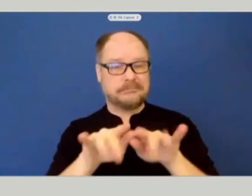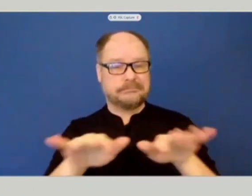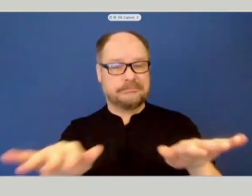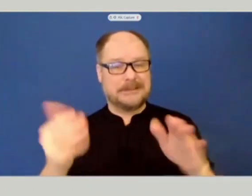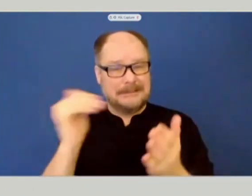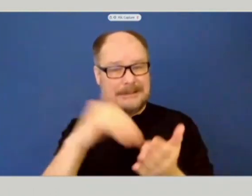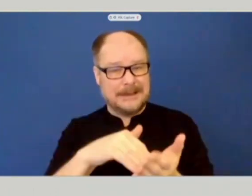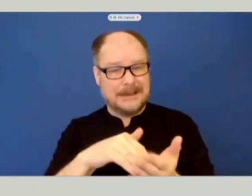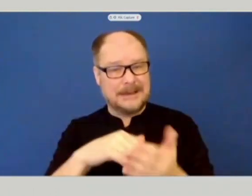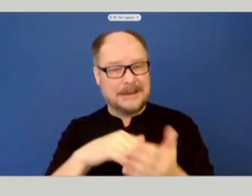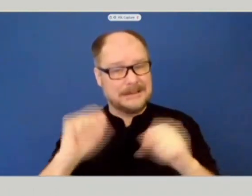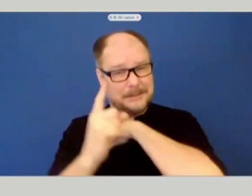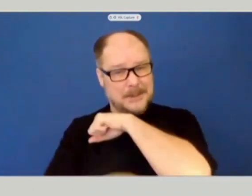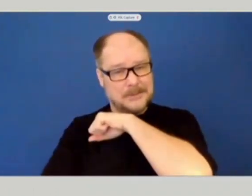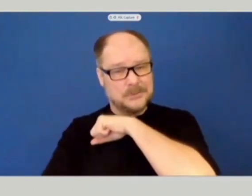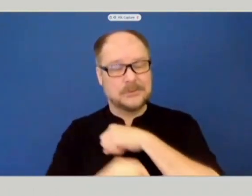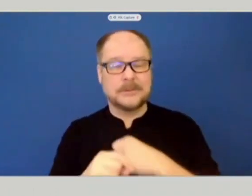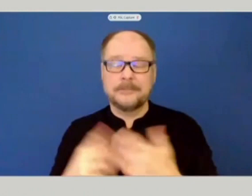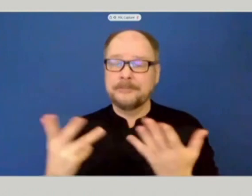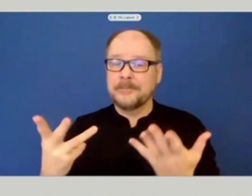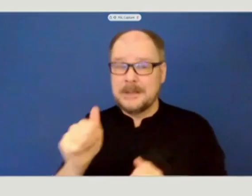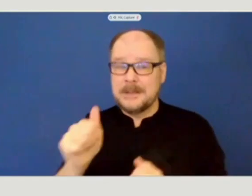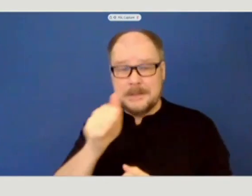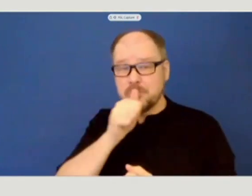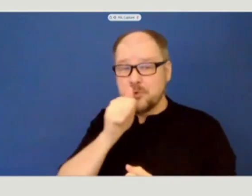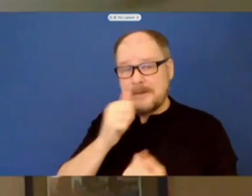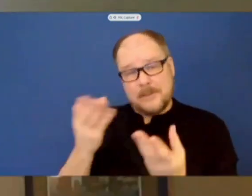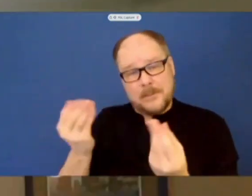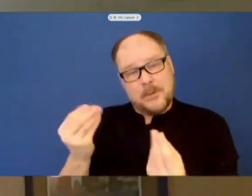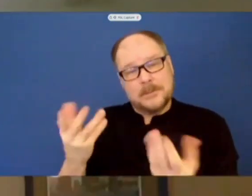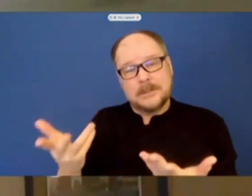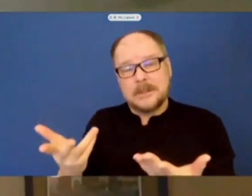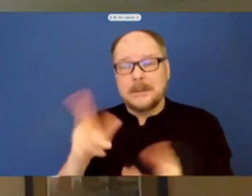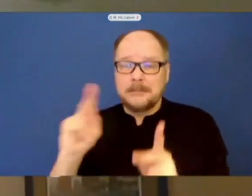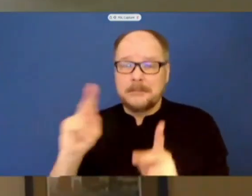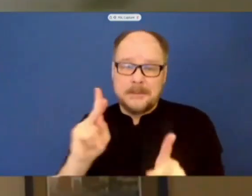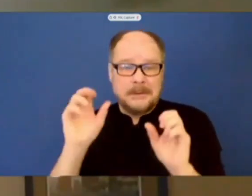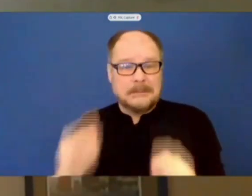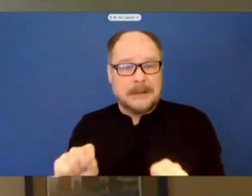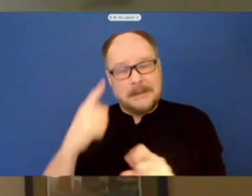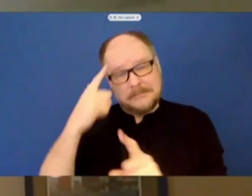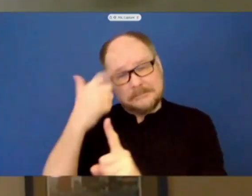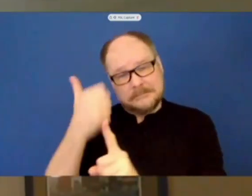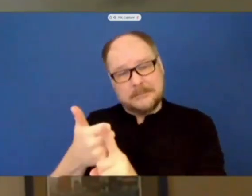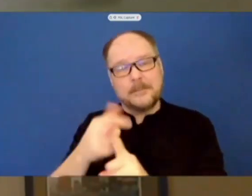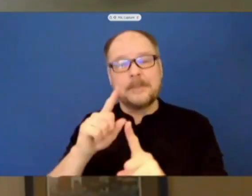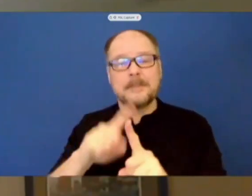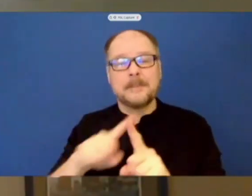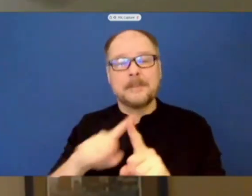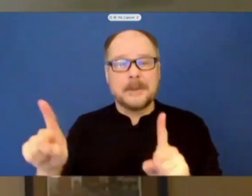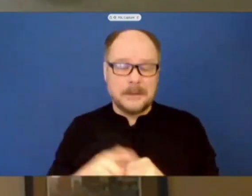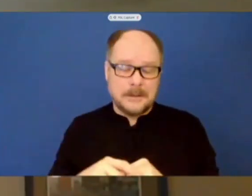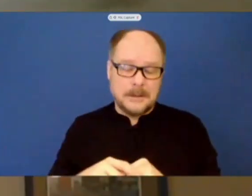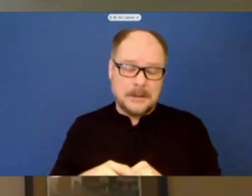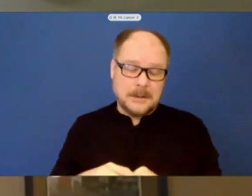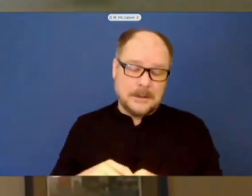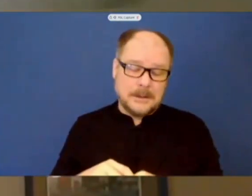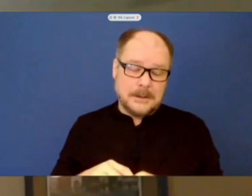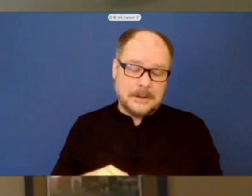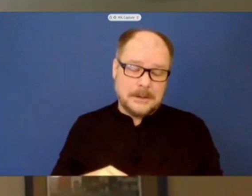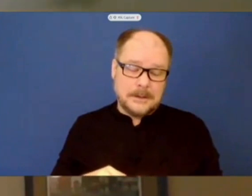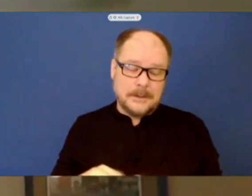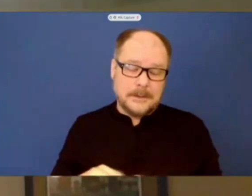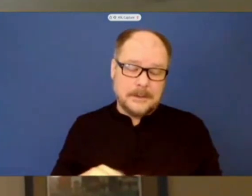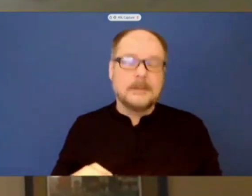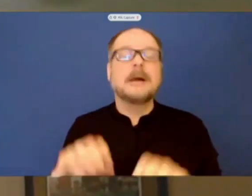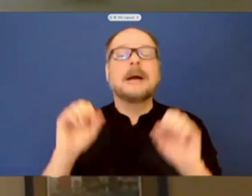Well, I mean, it's private property, so I guess people have the right to do what they want with their own property. But, there are opportunities for,